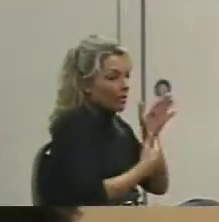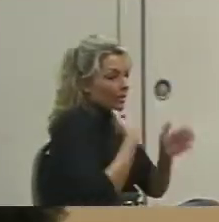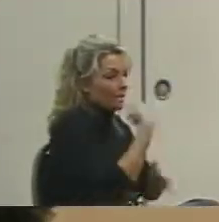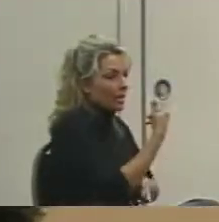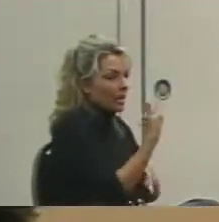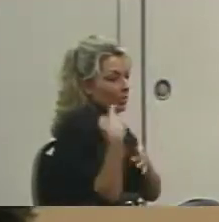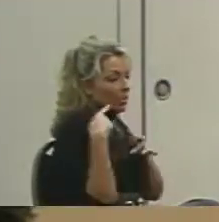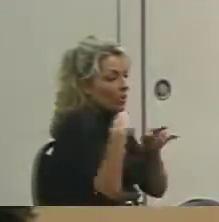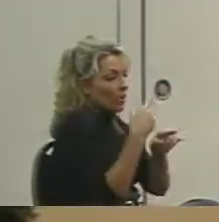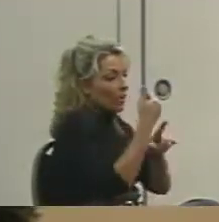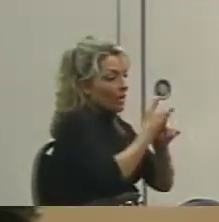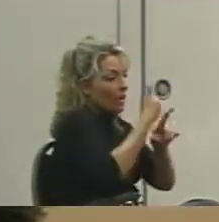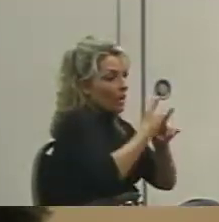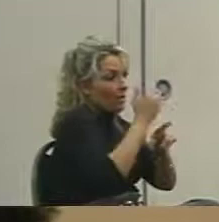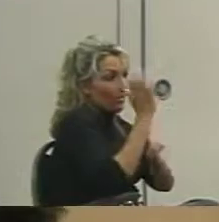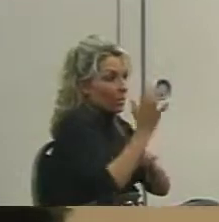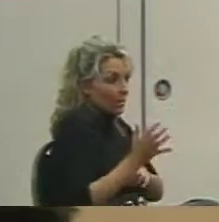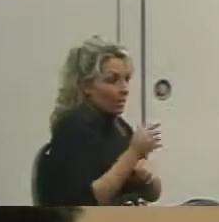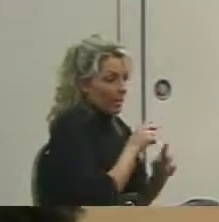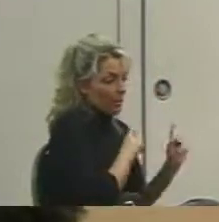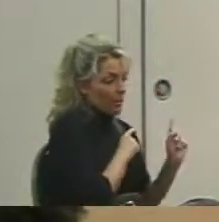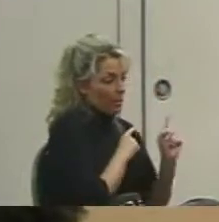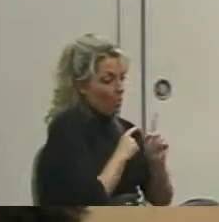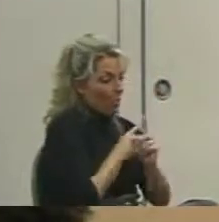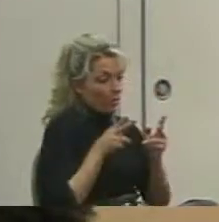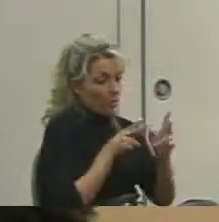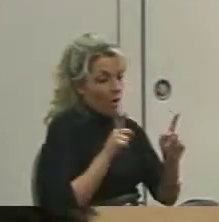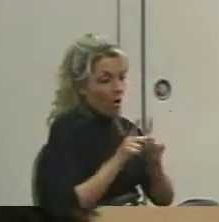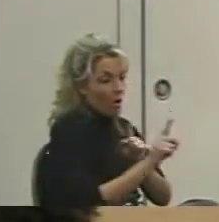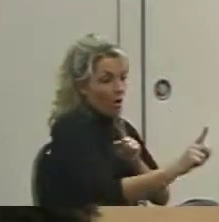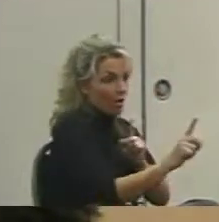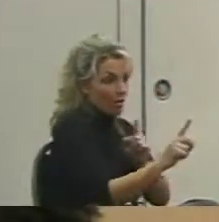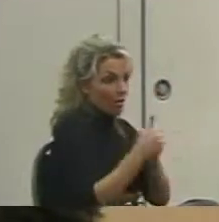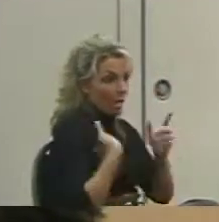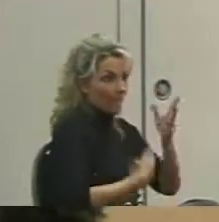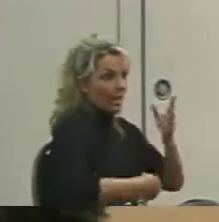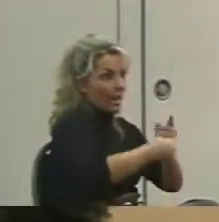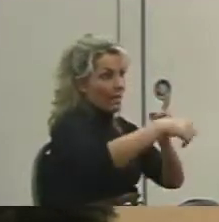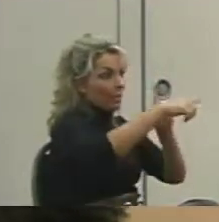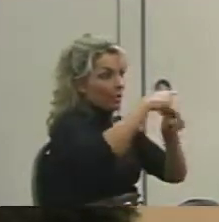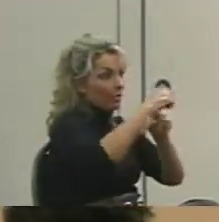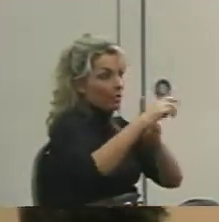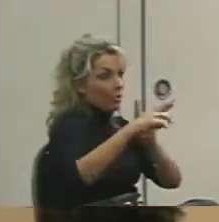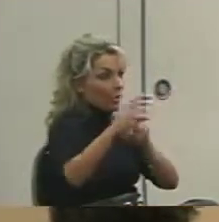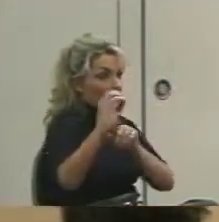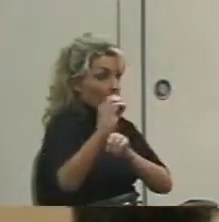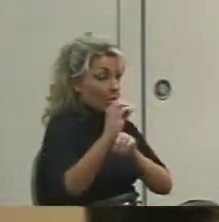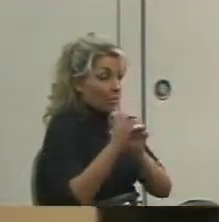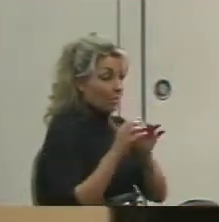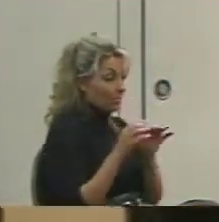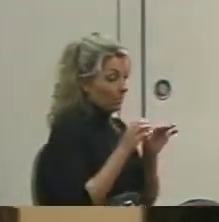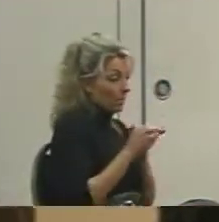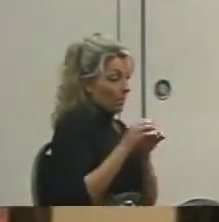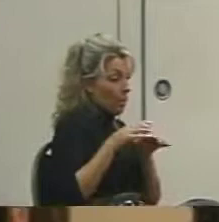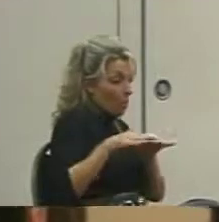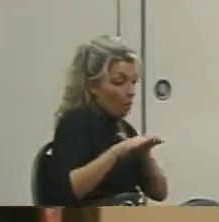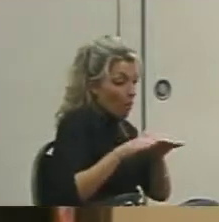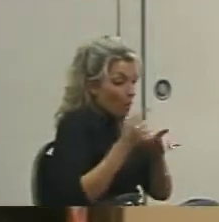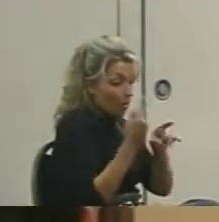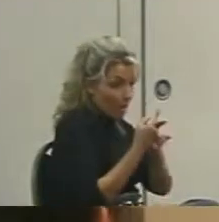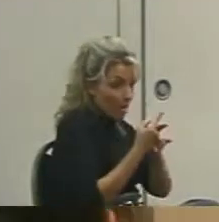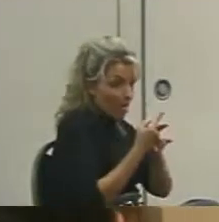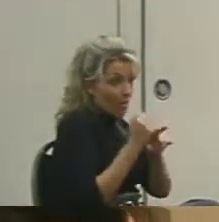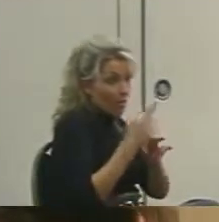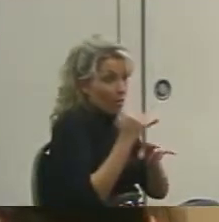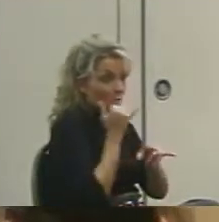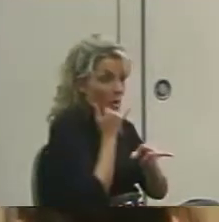every 5 minutes that I walk down the hall with him, at the end of that time he's in the hall, I'm just going to put a plus or a 0. Did he do it or not do it during that time? Do it right. Did he walk